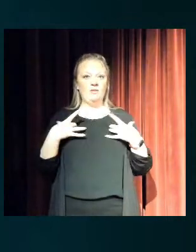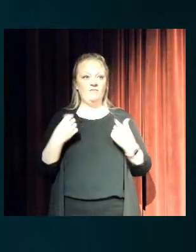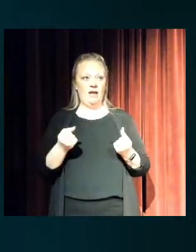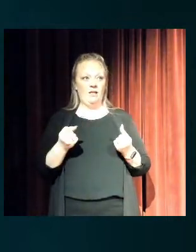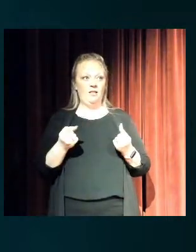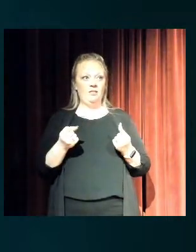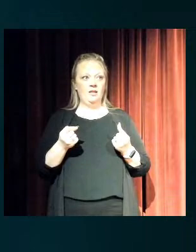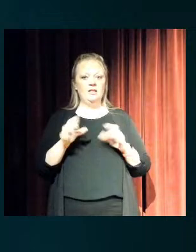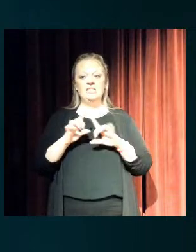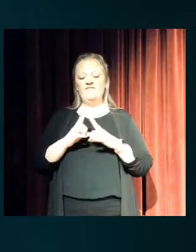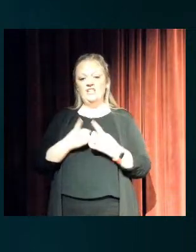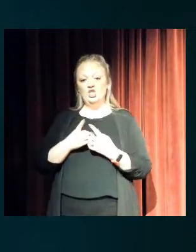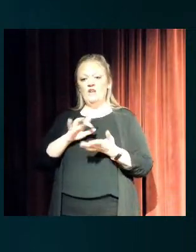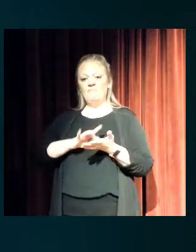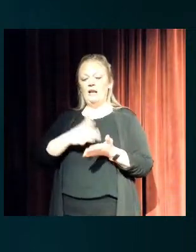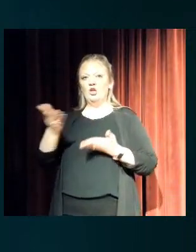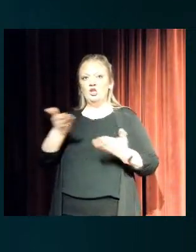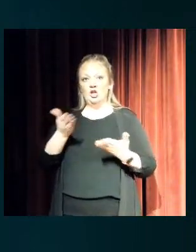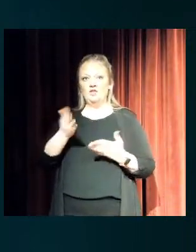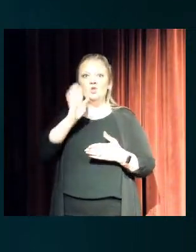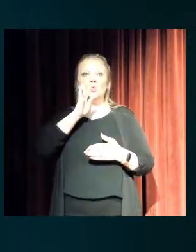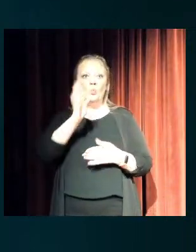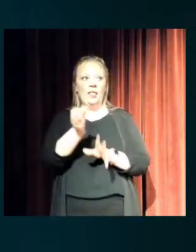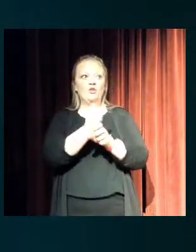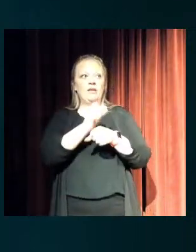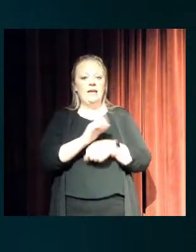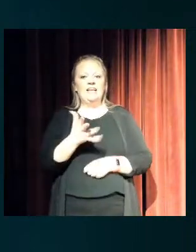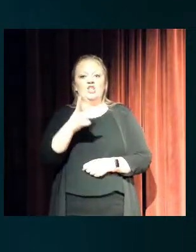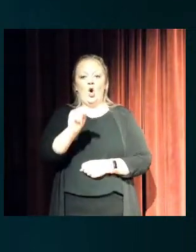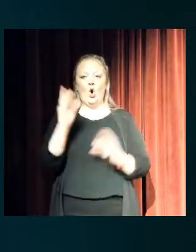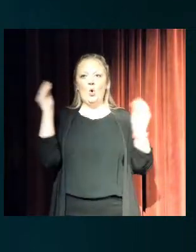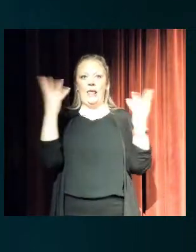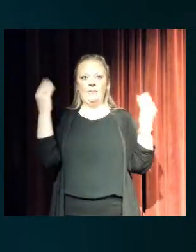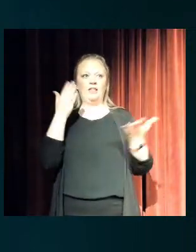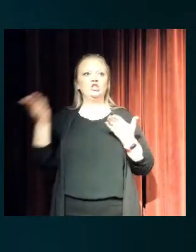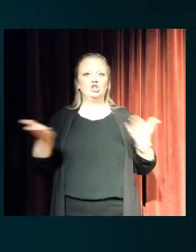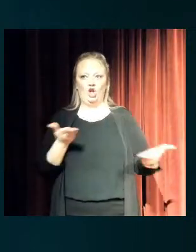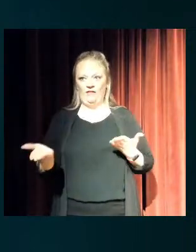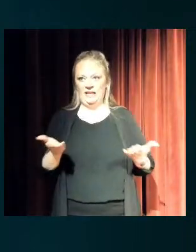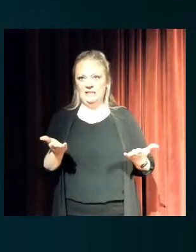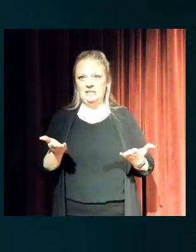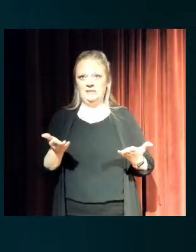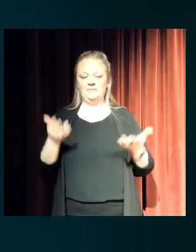Division of Emergency Medical Services will create its own ambulance service.